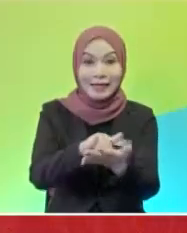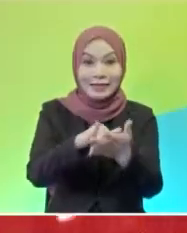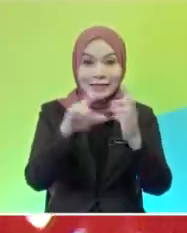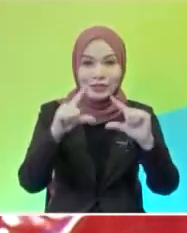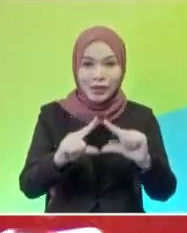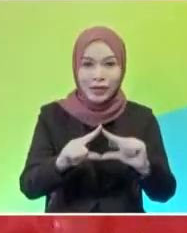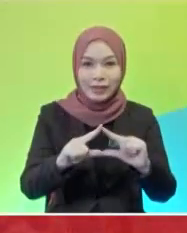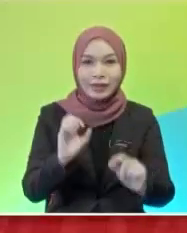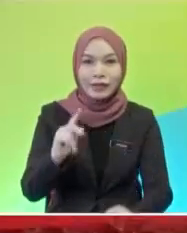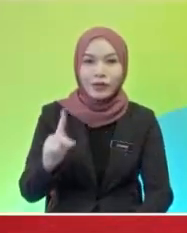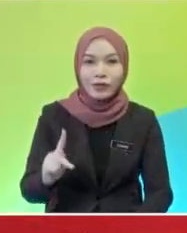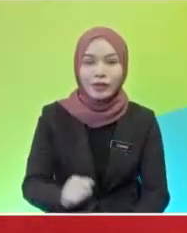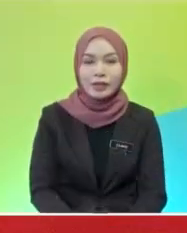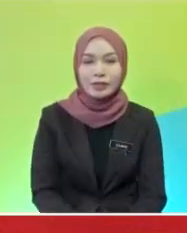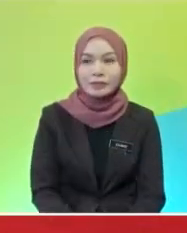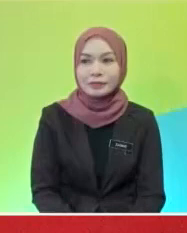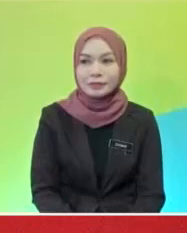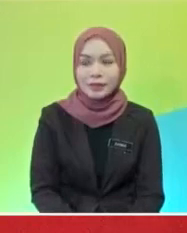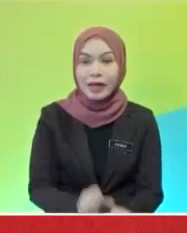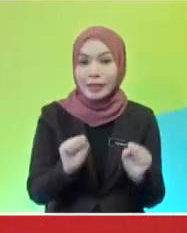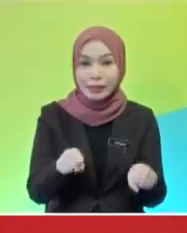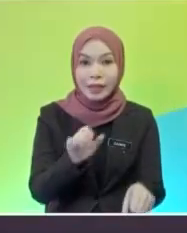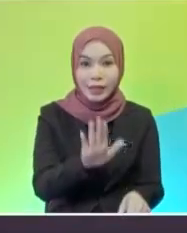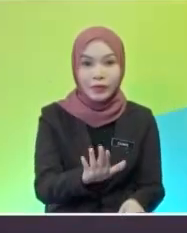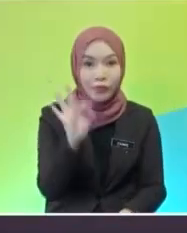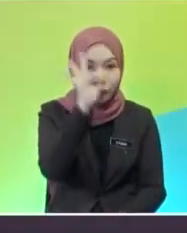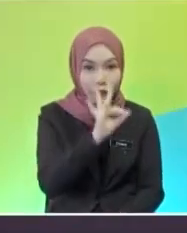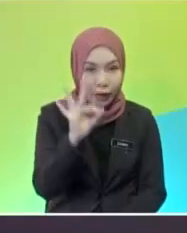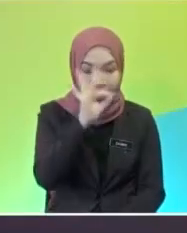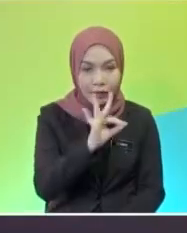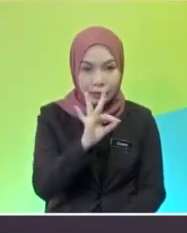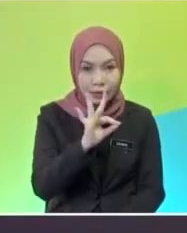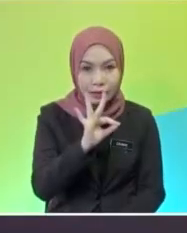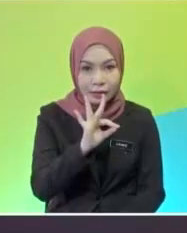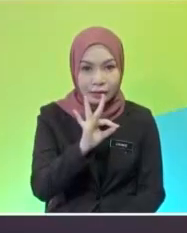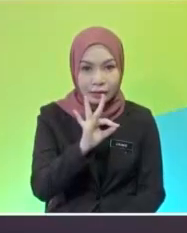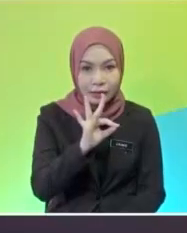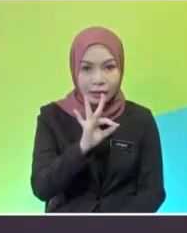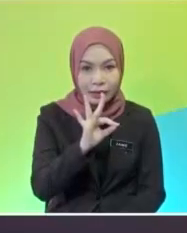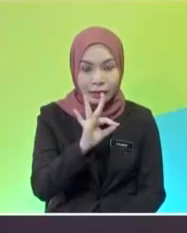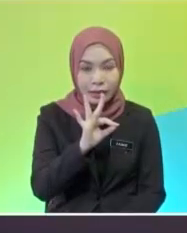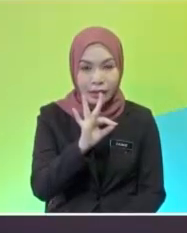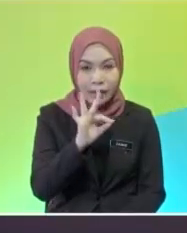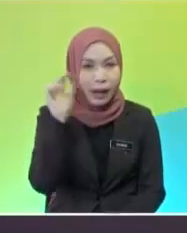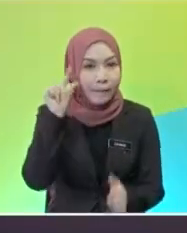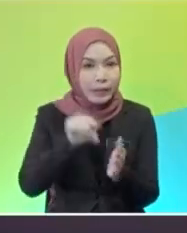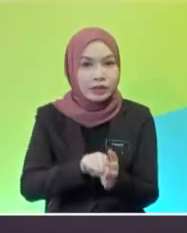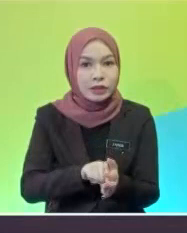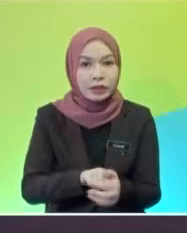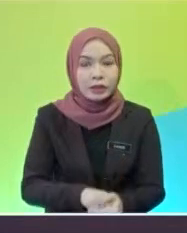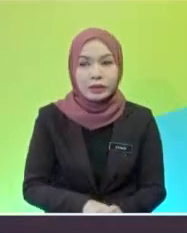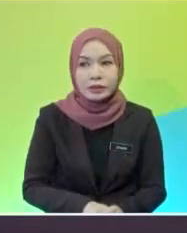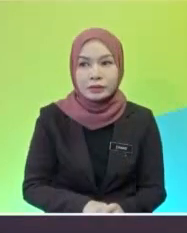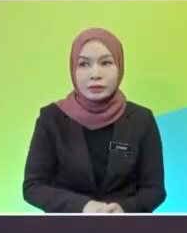Okay, Tivia. Okay. Can you find a picture which has the